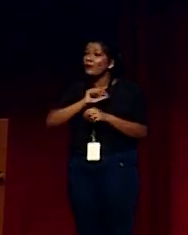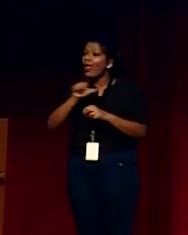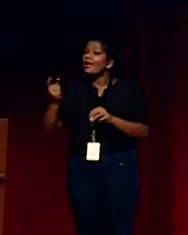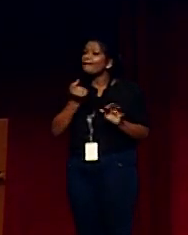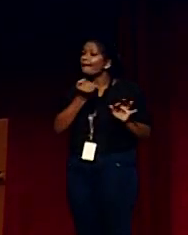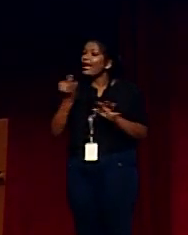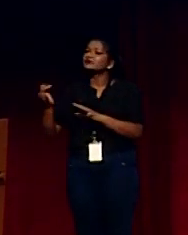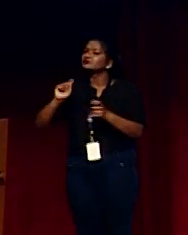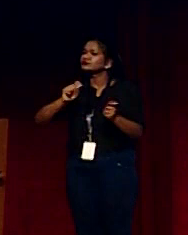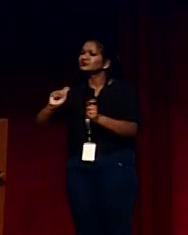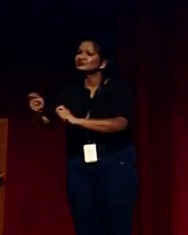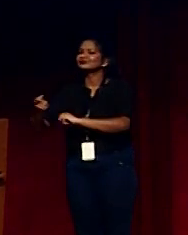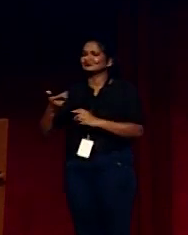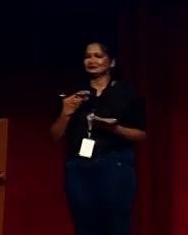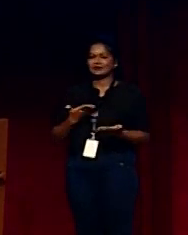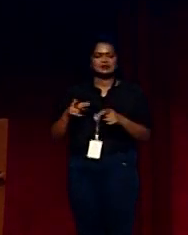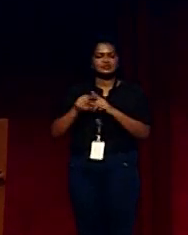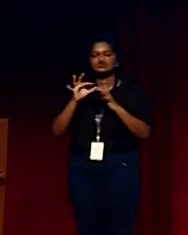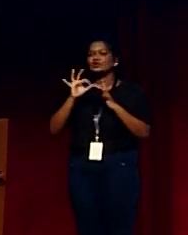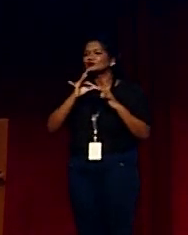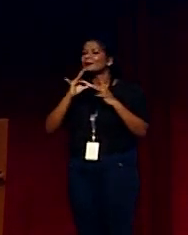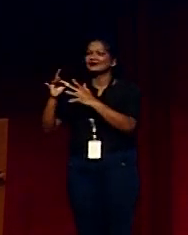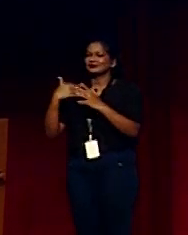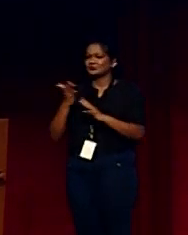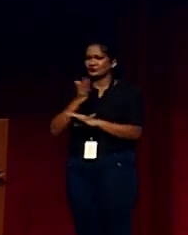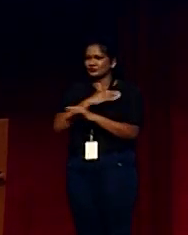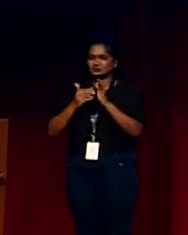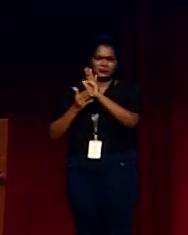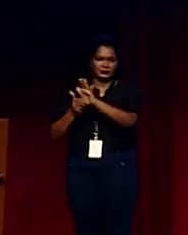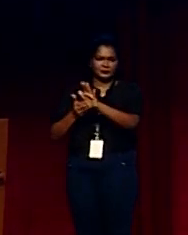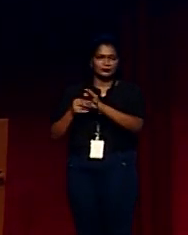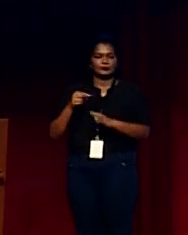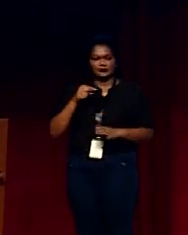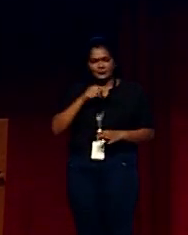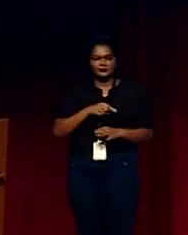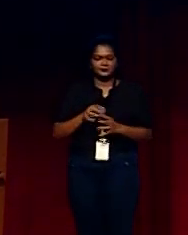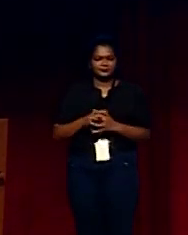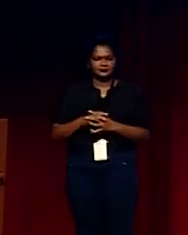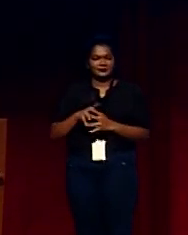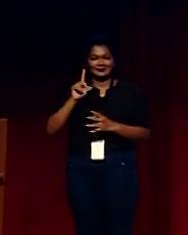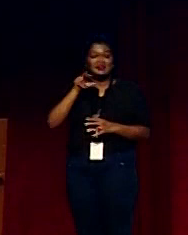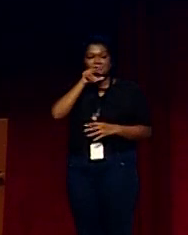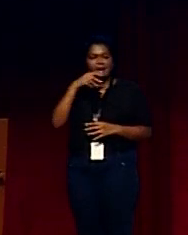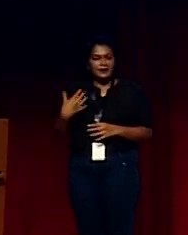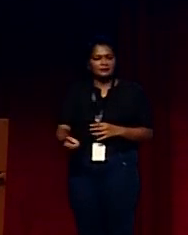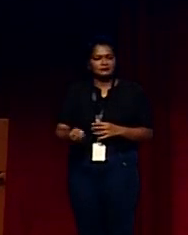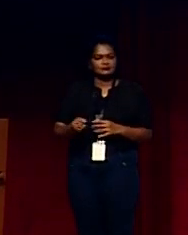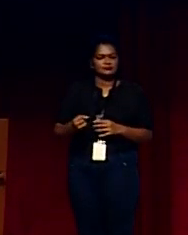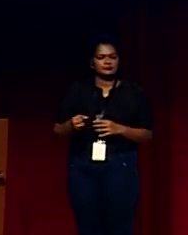automatically generated out of the specification I showed you earlier. A circle of radius 1, centered at the